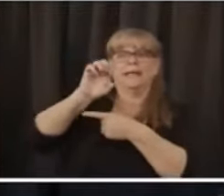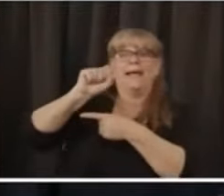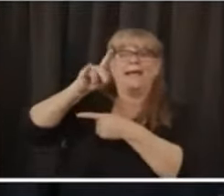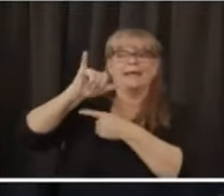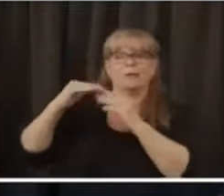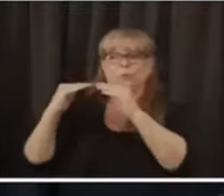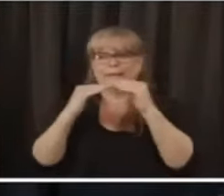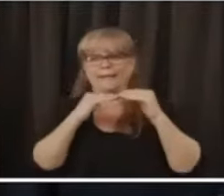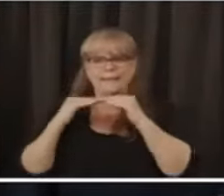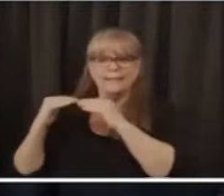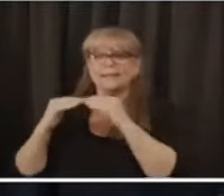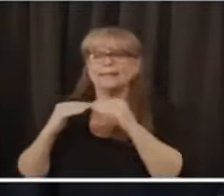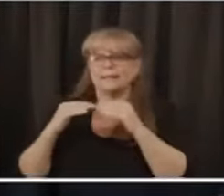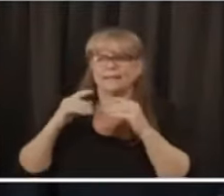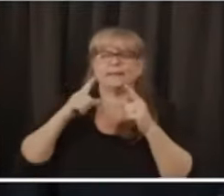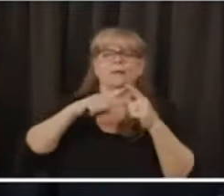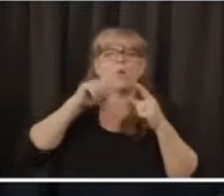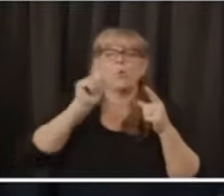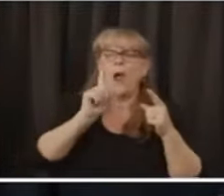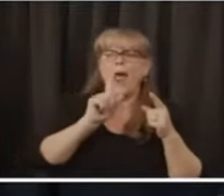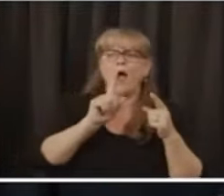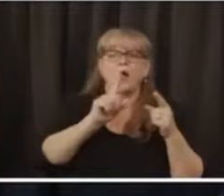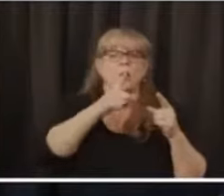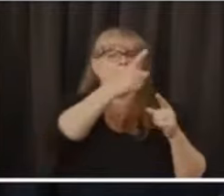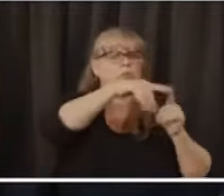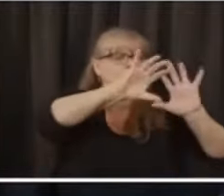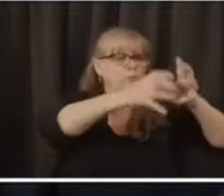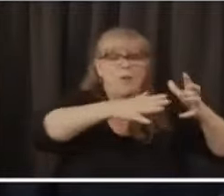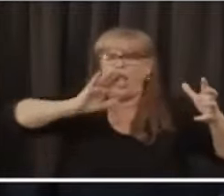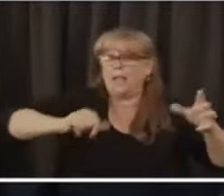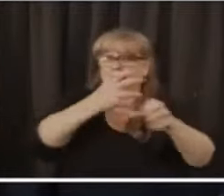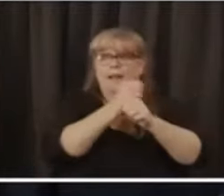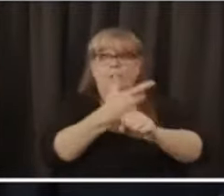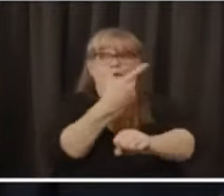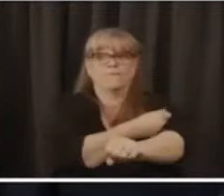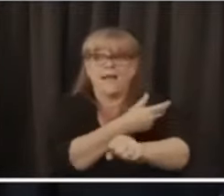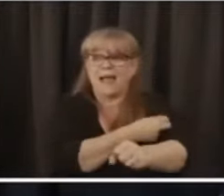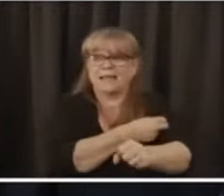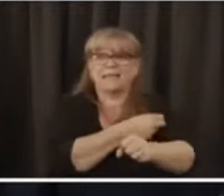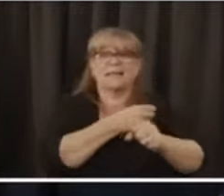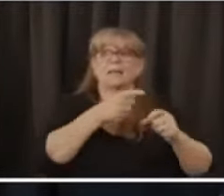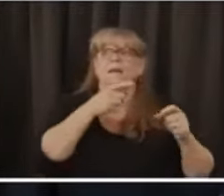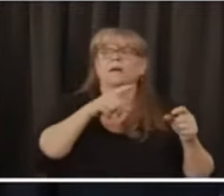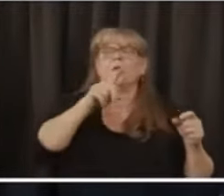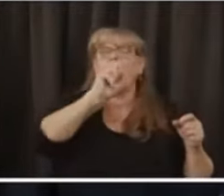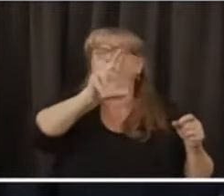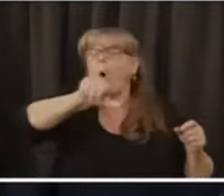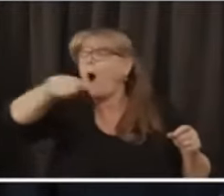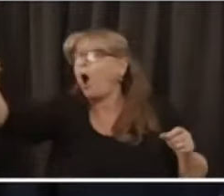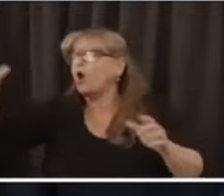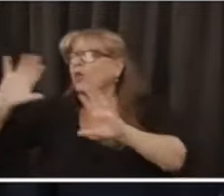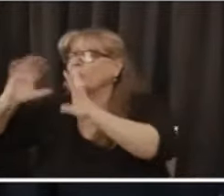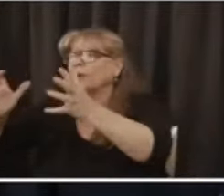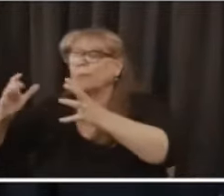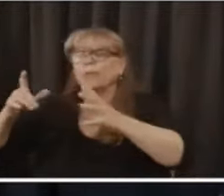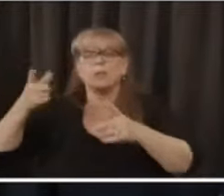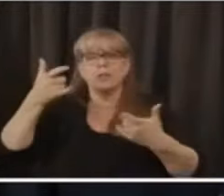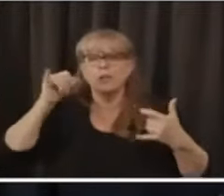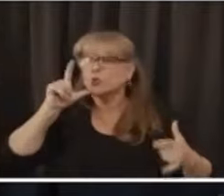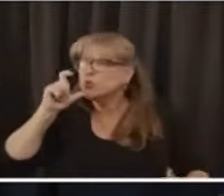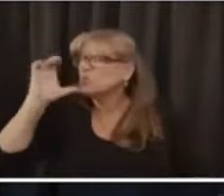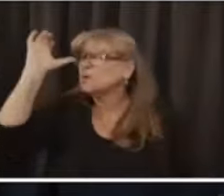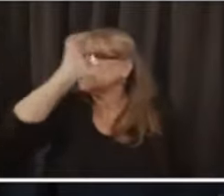for people who just aren't really seeking out or aren't really looking at information? How do